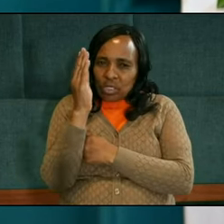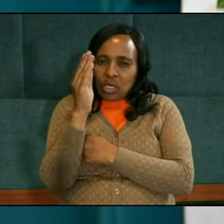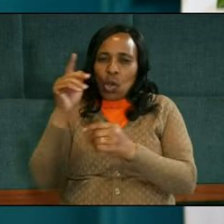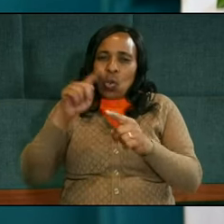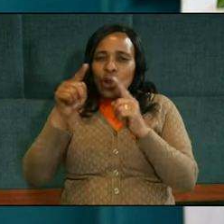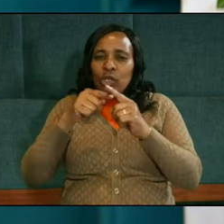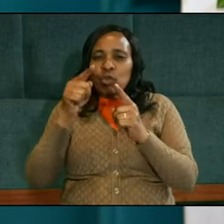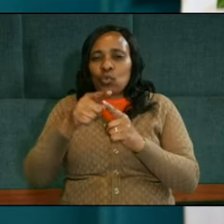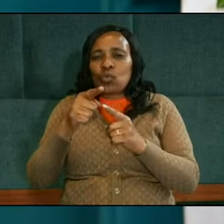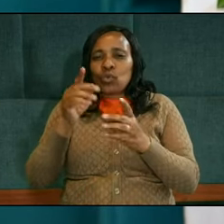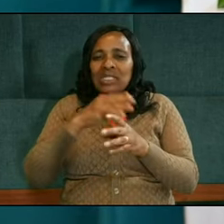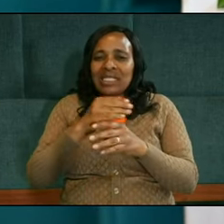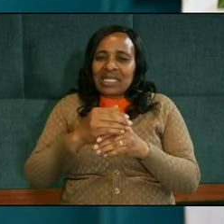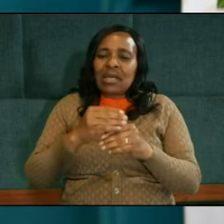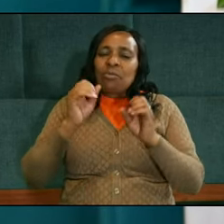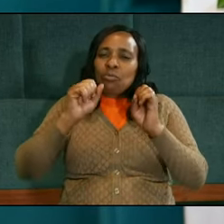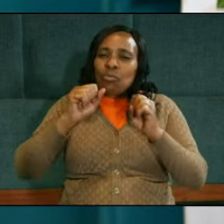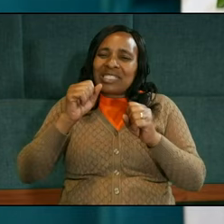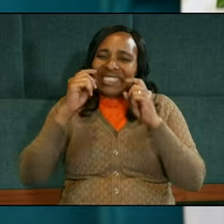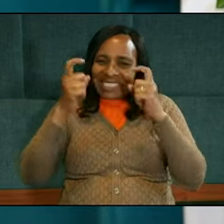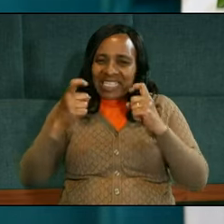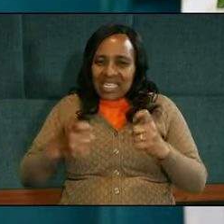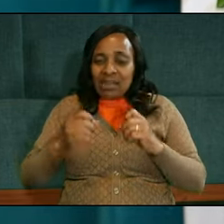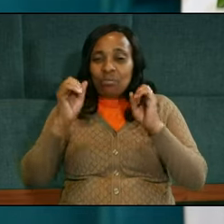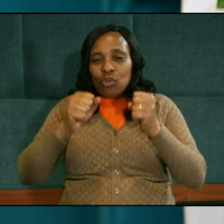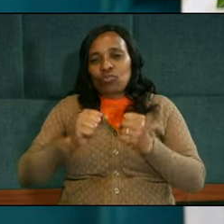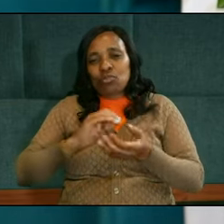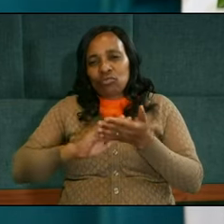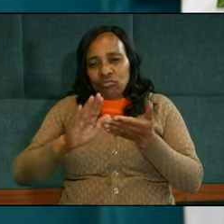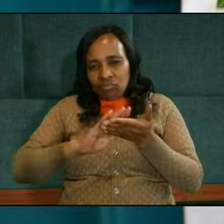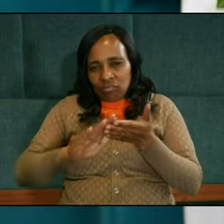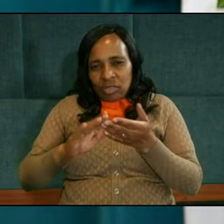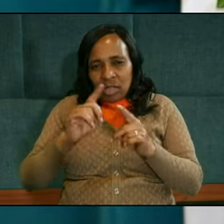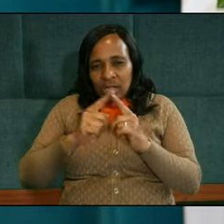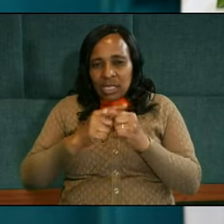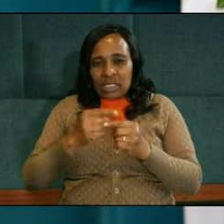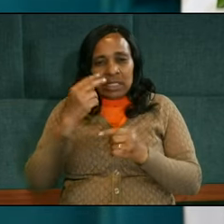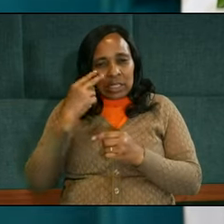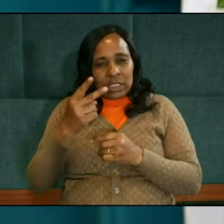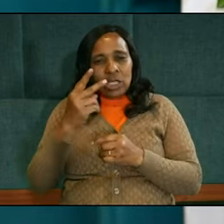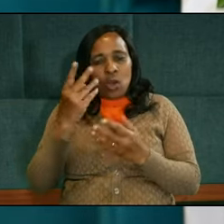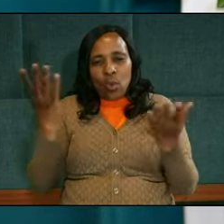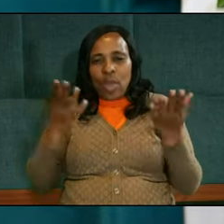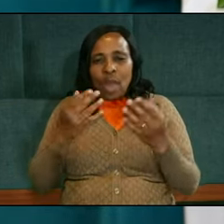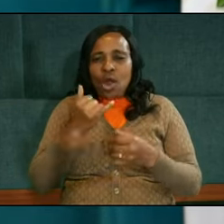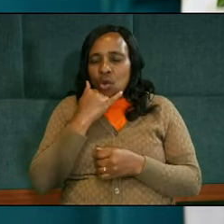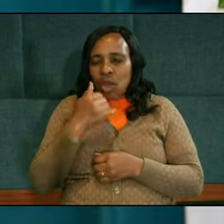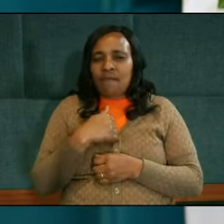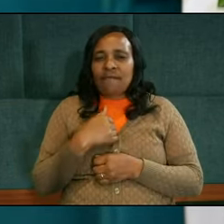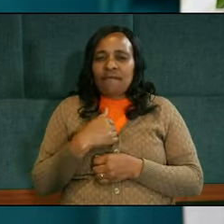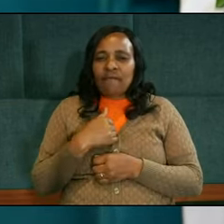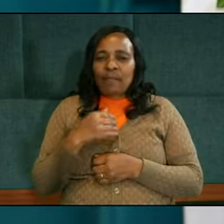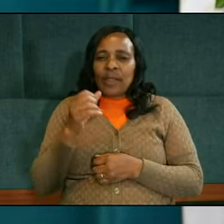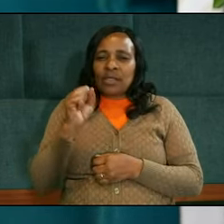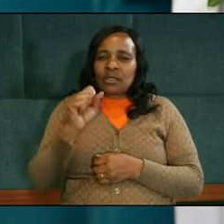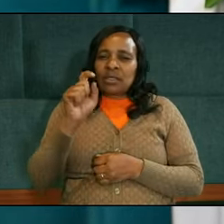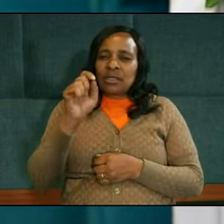you sin, it's good to repent and to know of your wrongdoings. Amen. Steve?